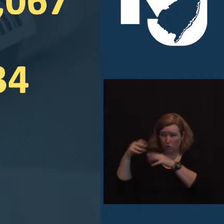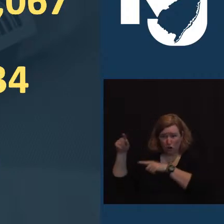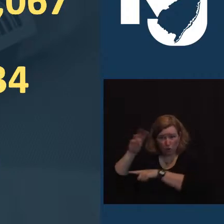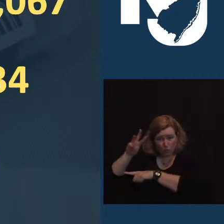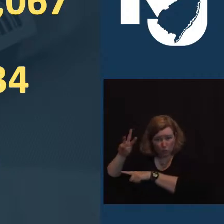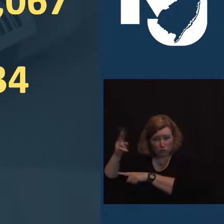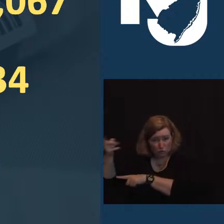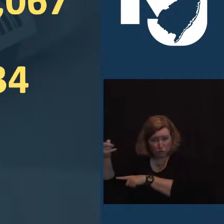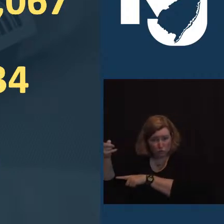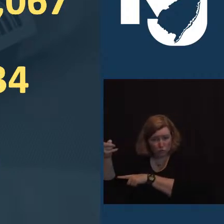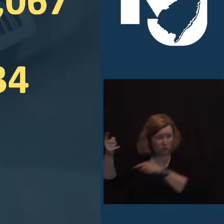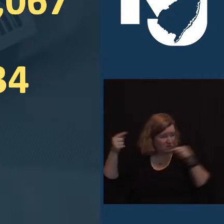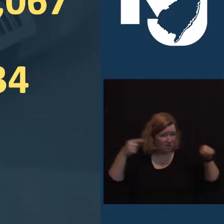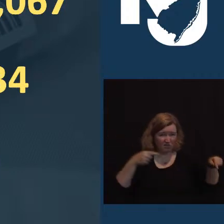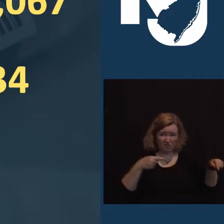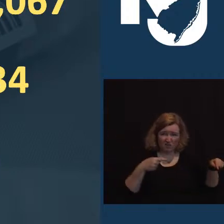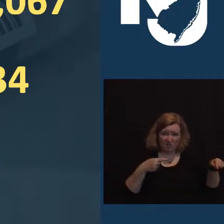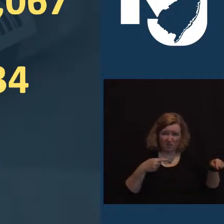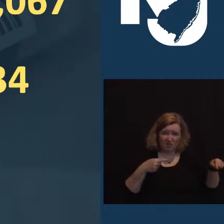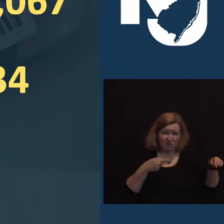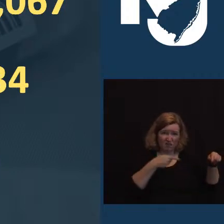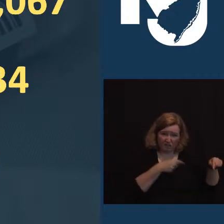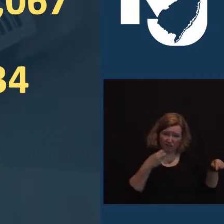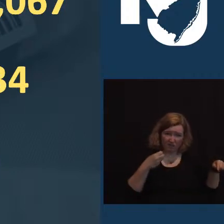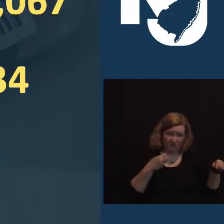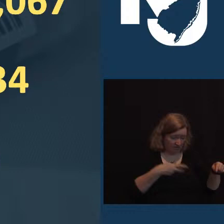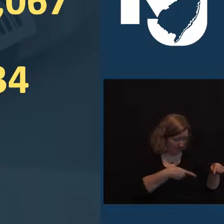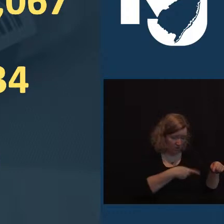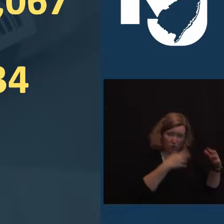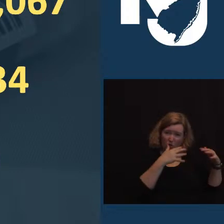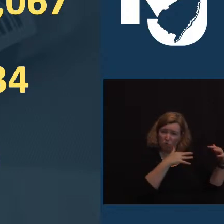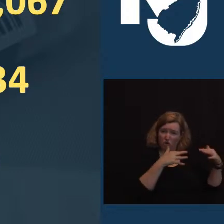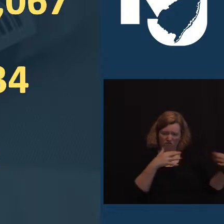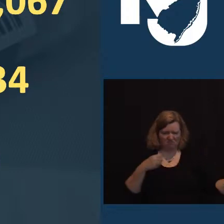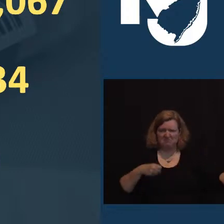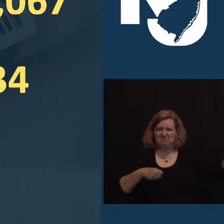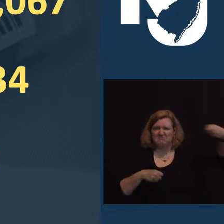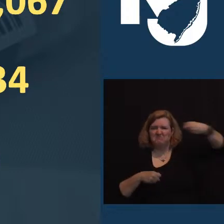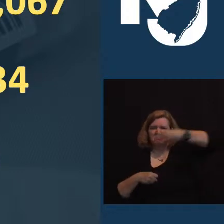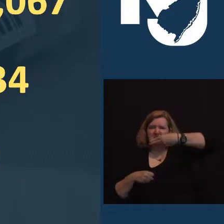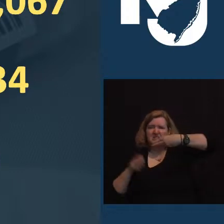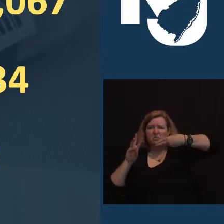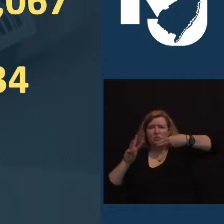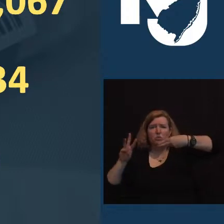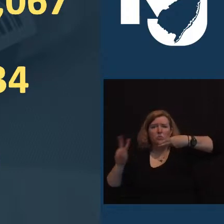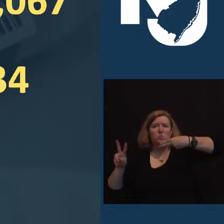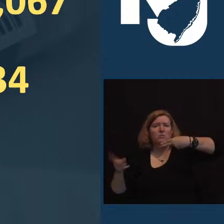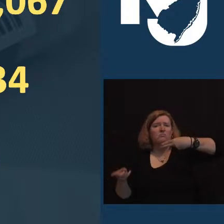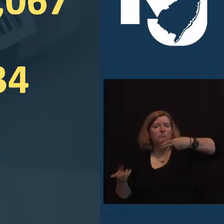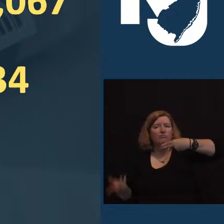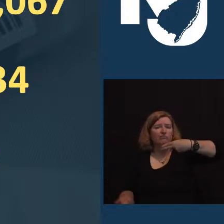war remains so as well. Let's remember all those lives, those